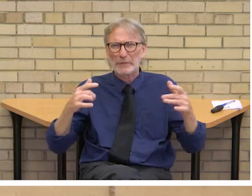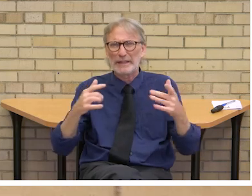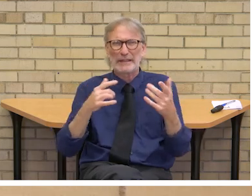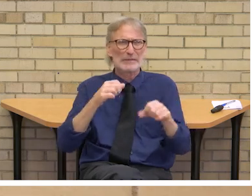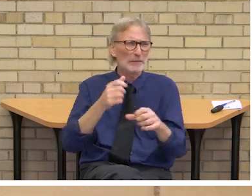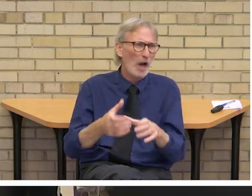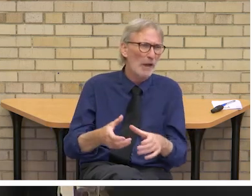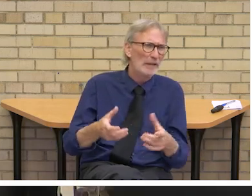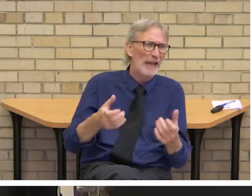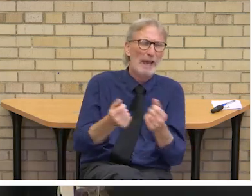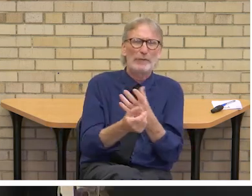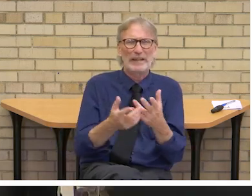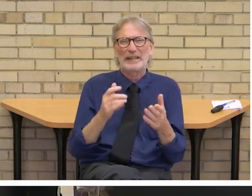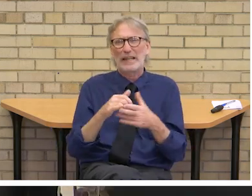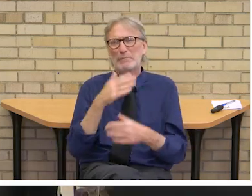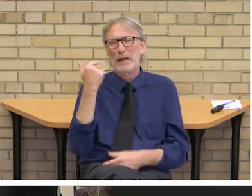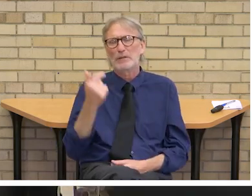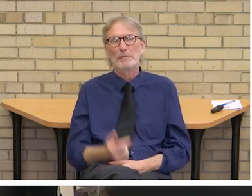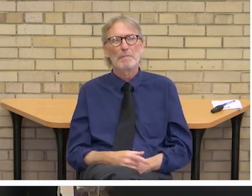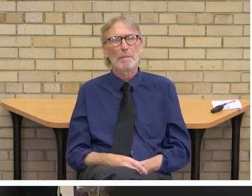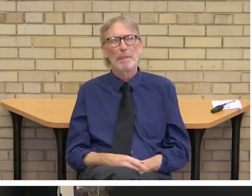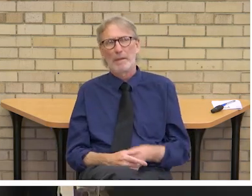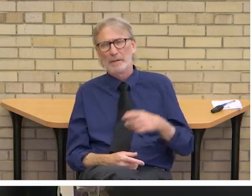on to Eric to expand on that.